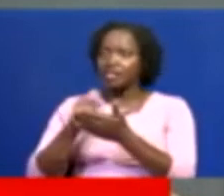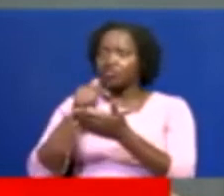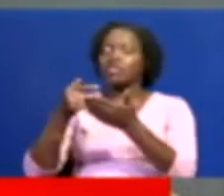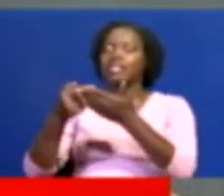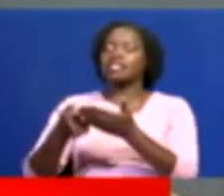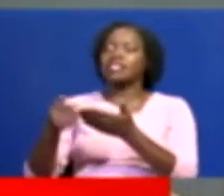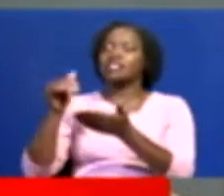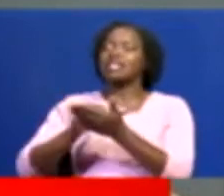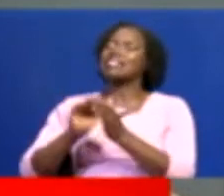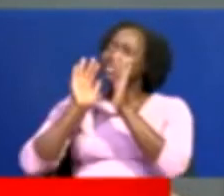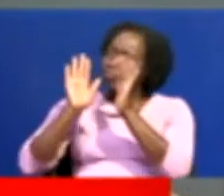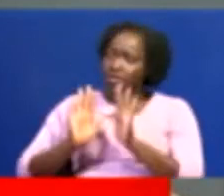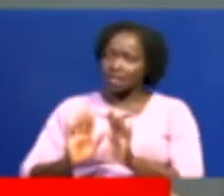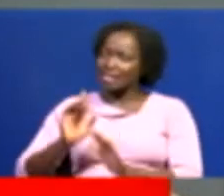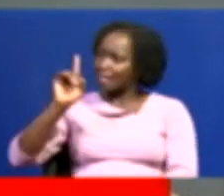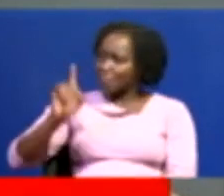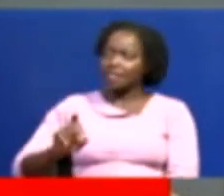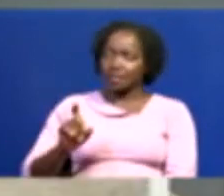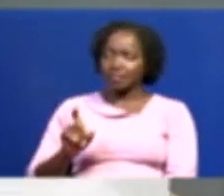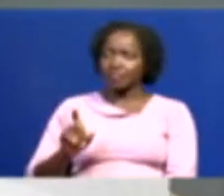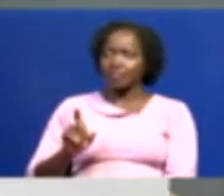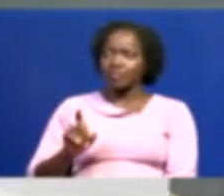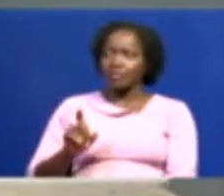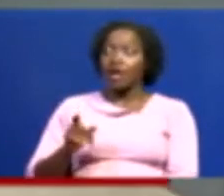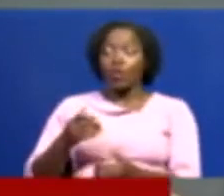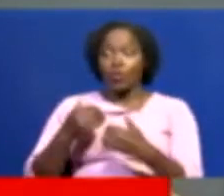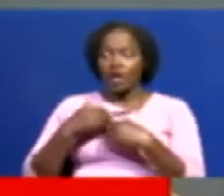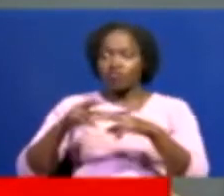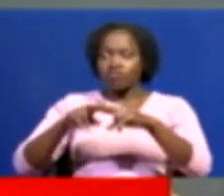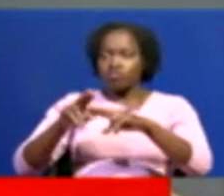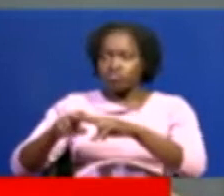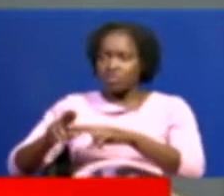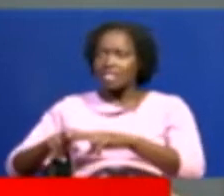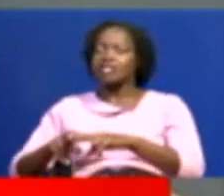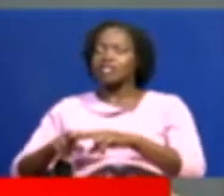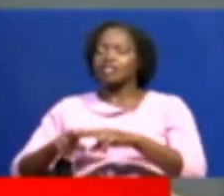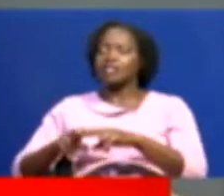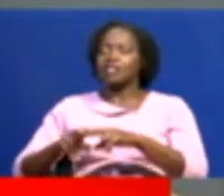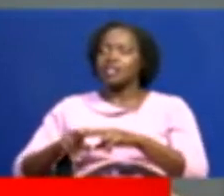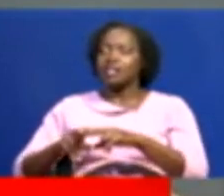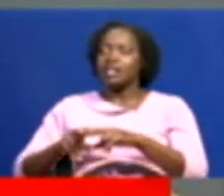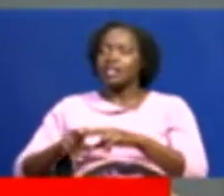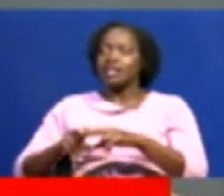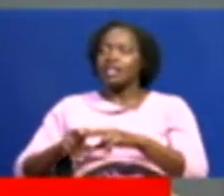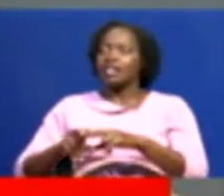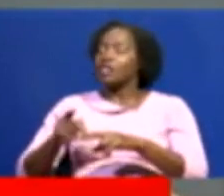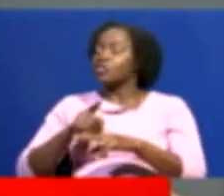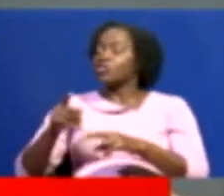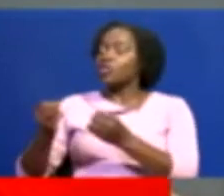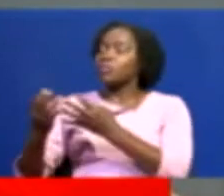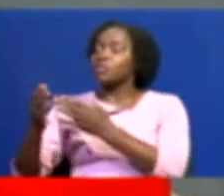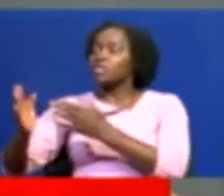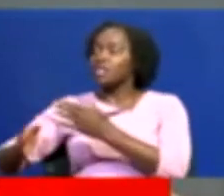discussion, it's an imperative. Okay. We have to get down our high horses, those who are on the majority side of